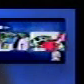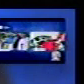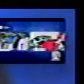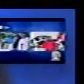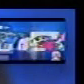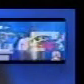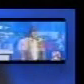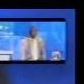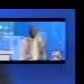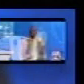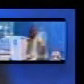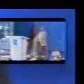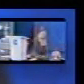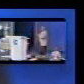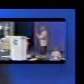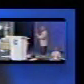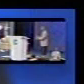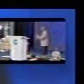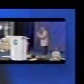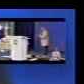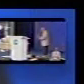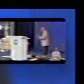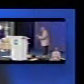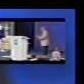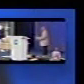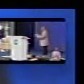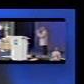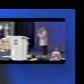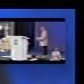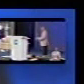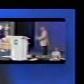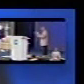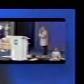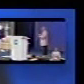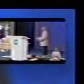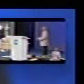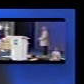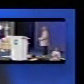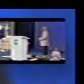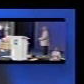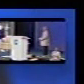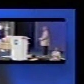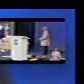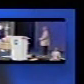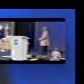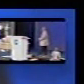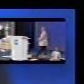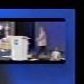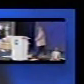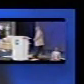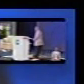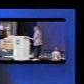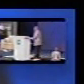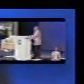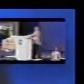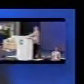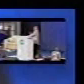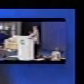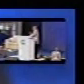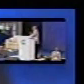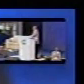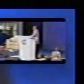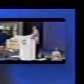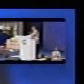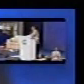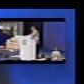honest. So that they weary when themselves you know this to find is the final the door, point of call. What had happened here is God when